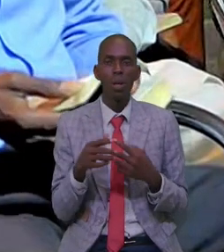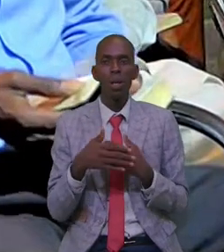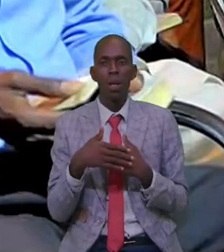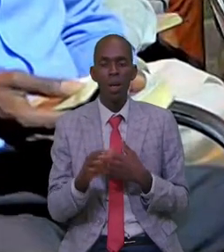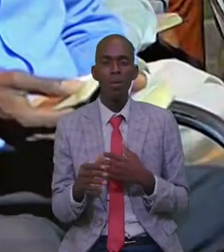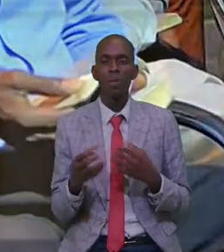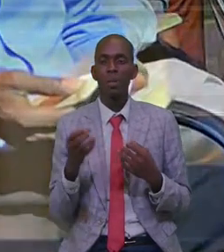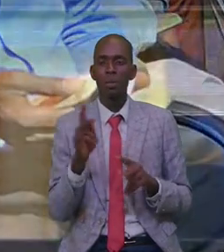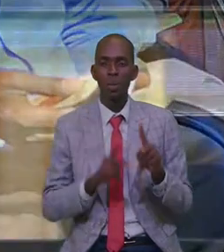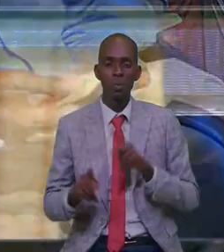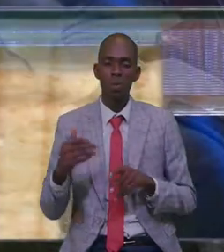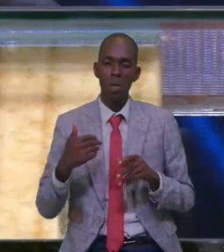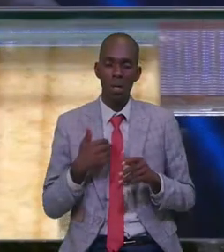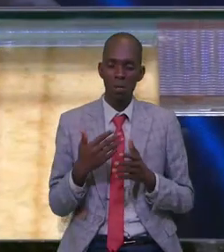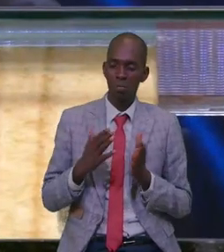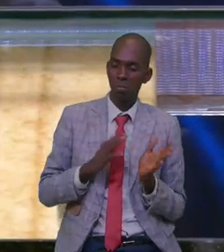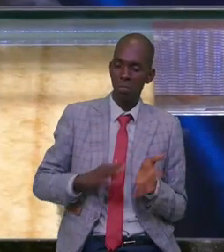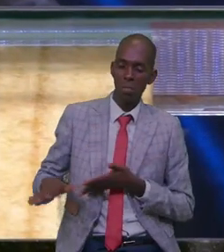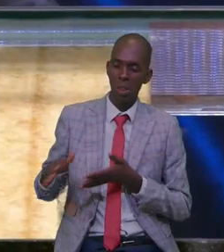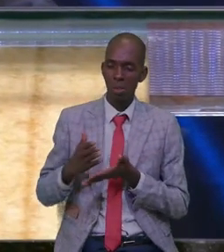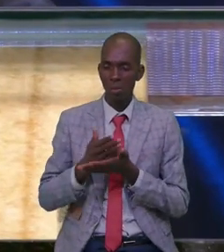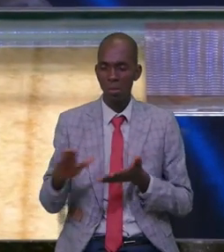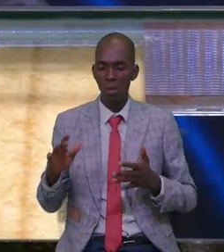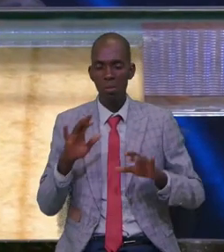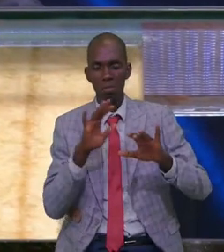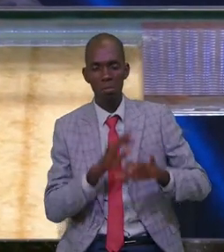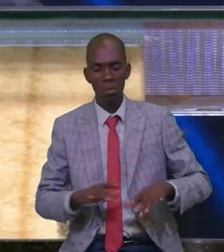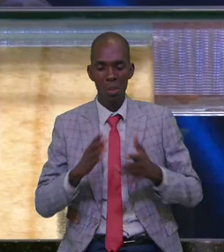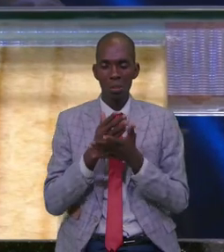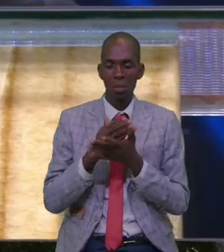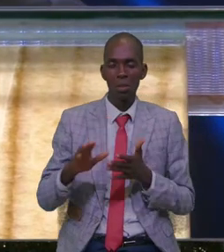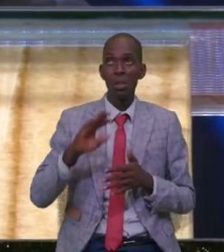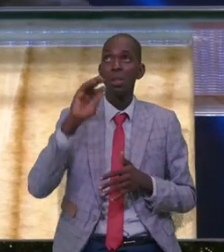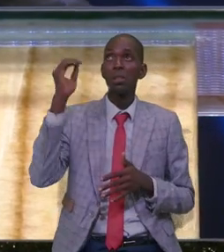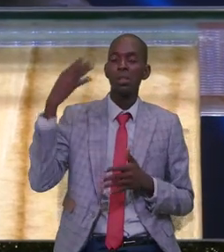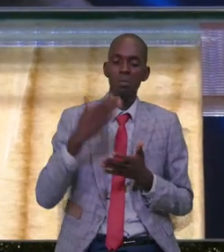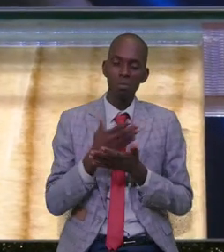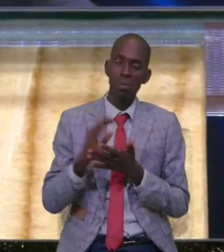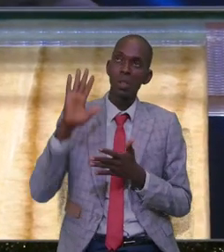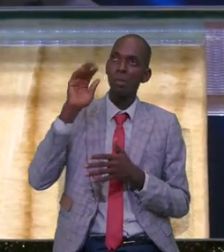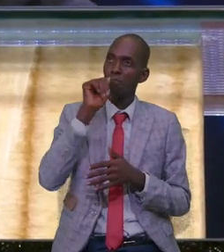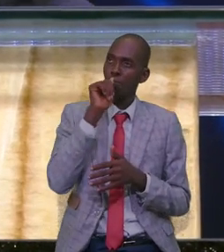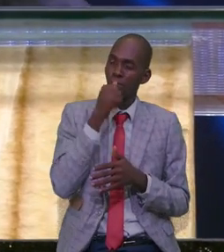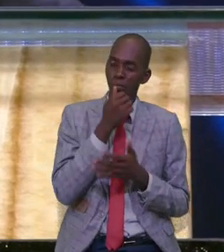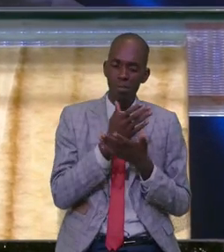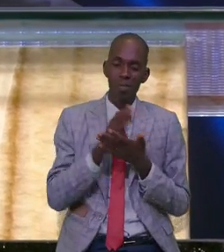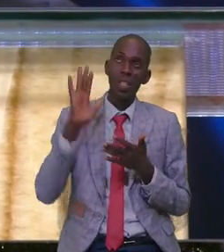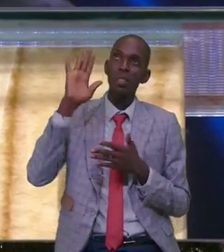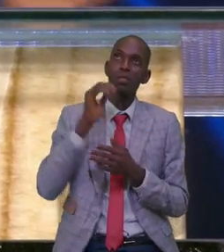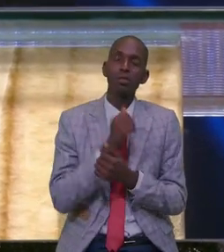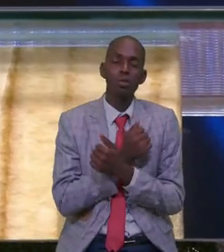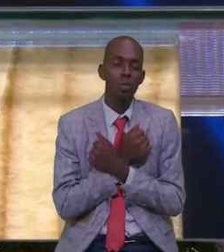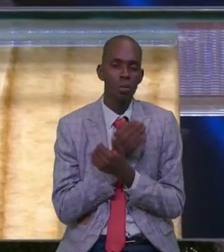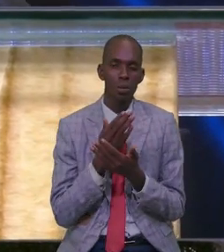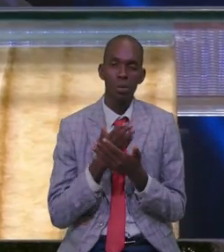have rejected mercy, they have rejected grace, they have rejected his patience, they have rejected his love, they have rejected